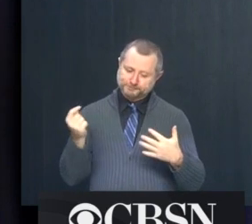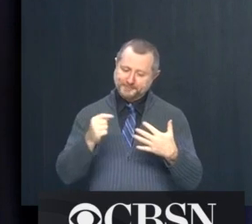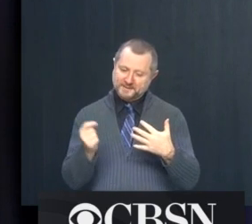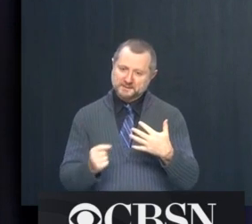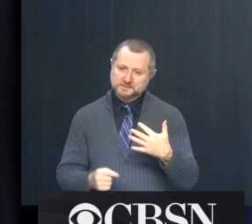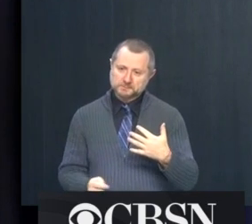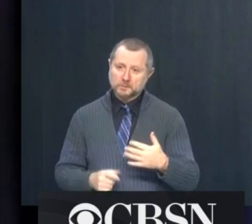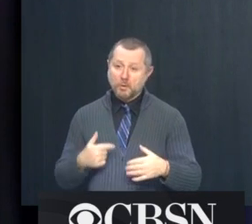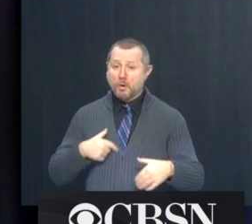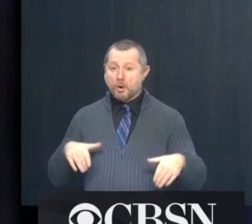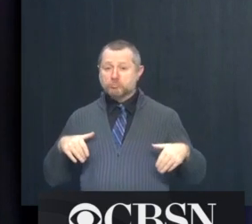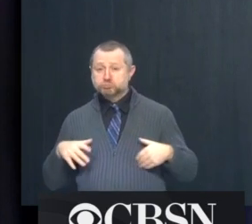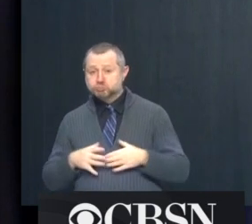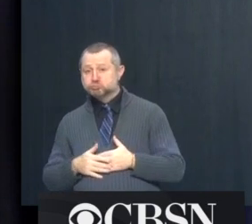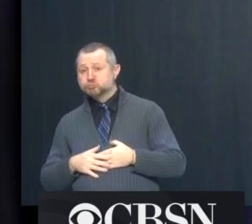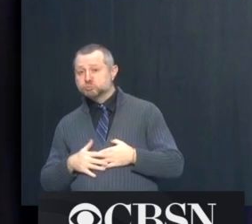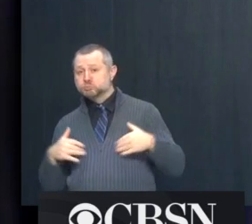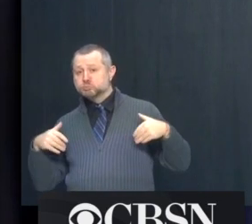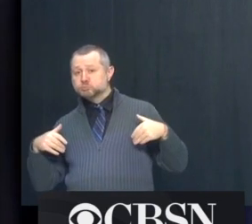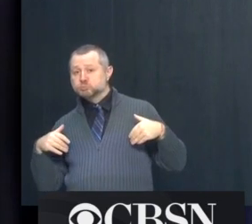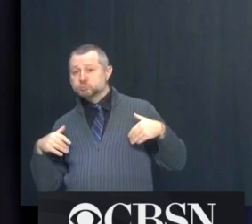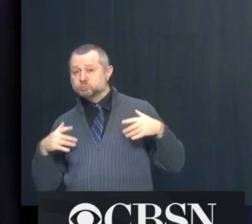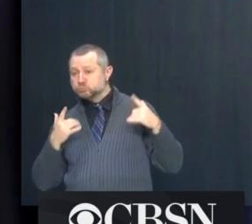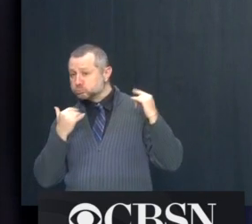sit by and let this happen.